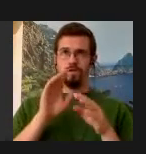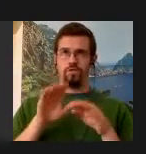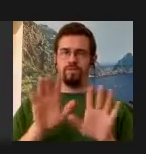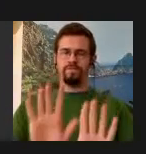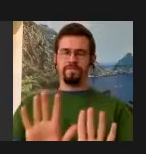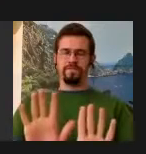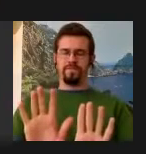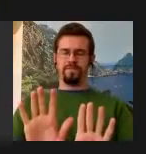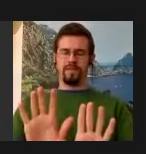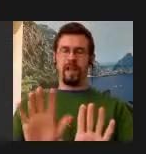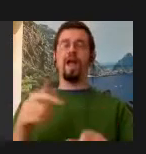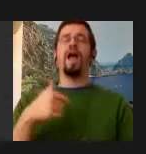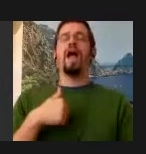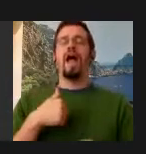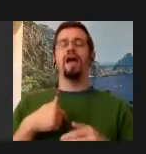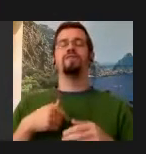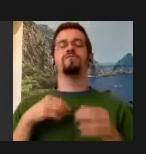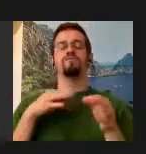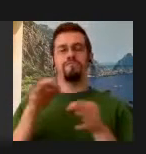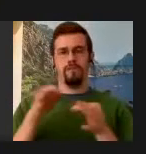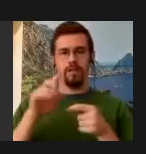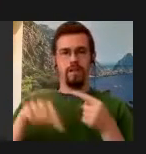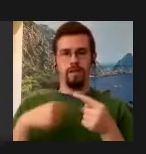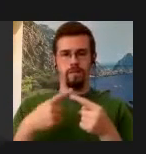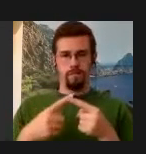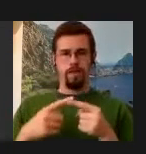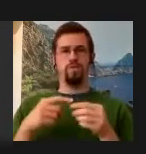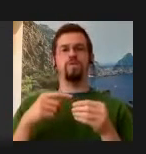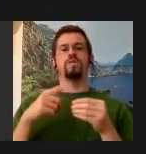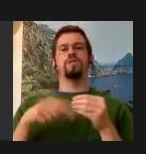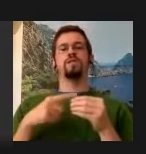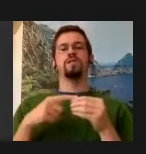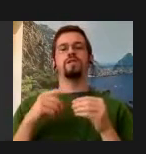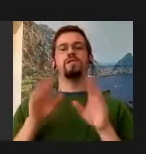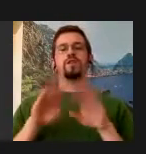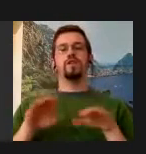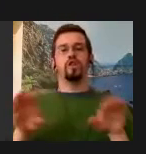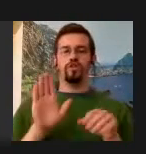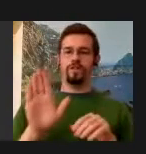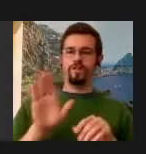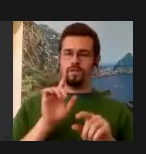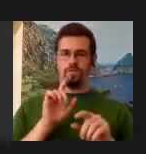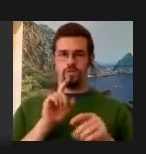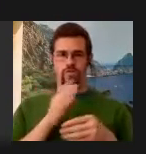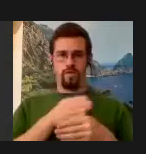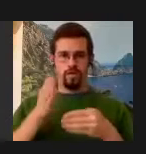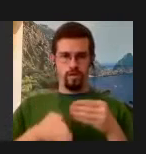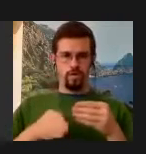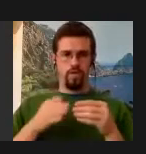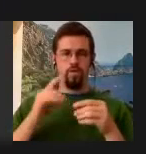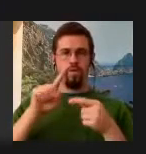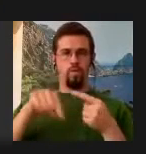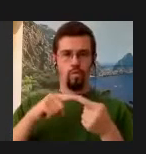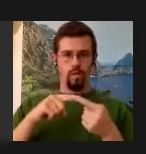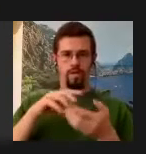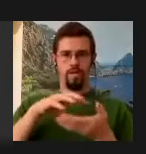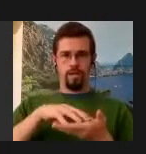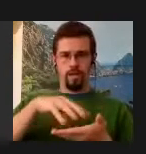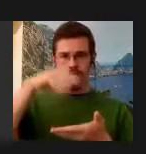I was talking about the results these deaf children or the marks these deaf children had once they used sign writing in